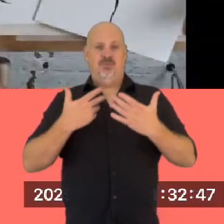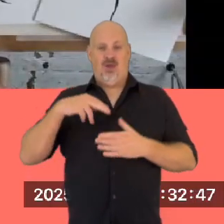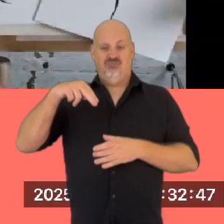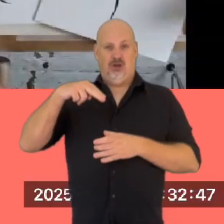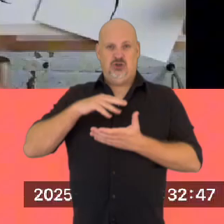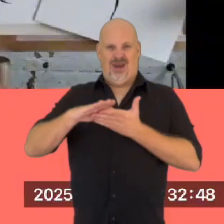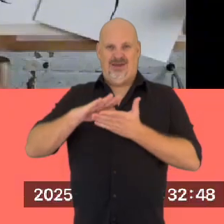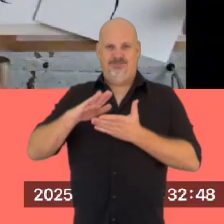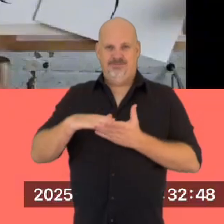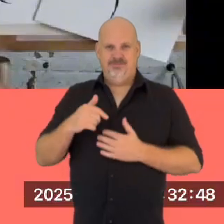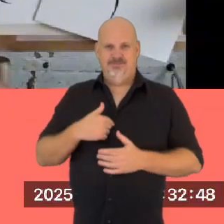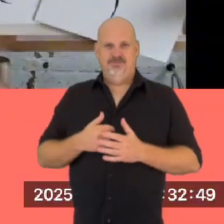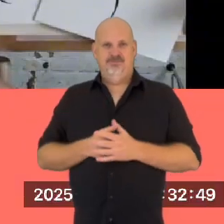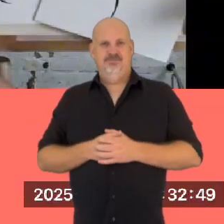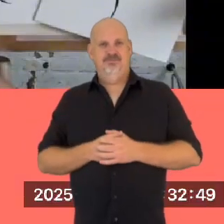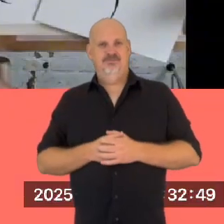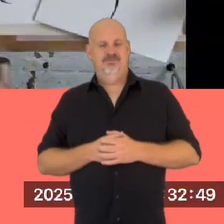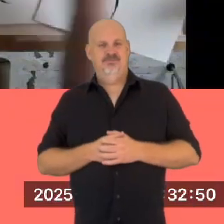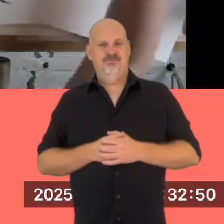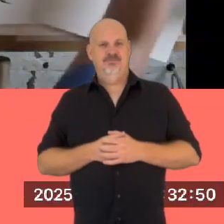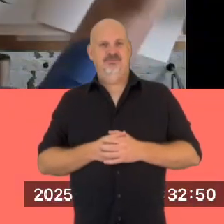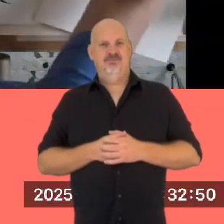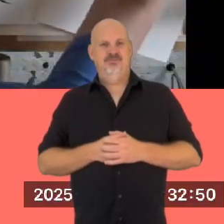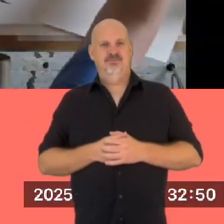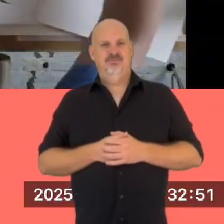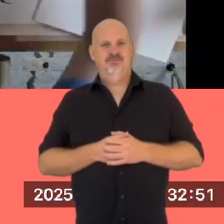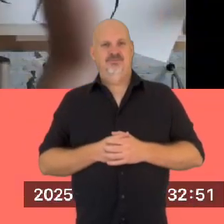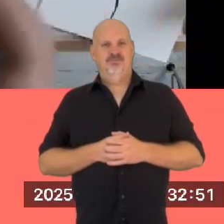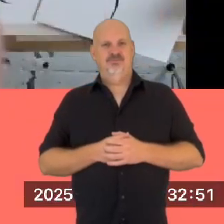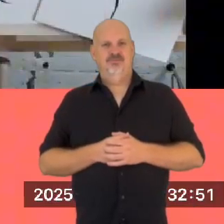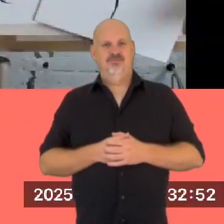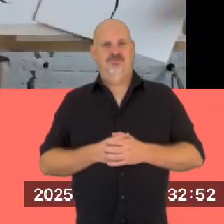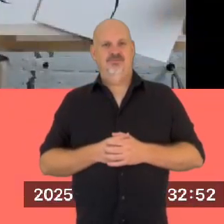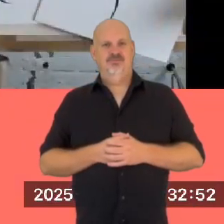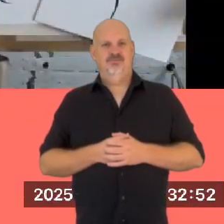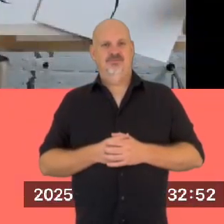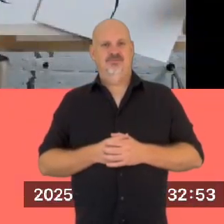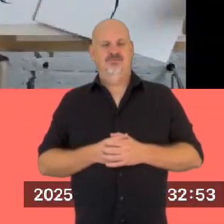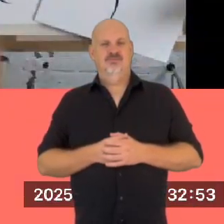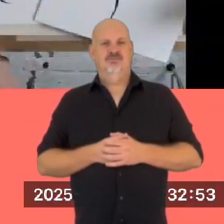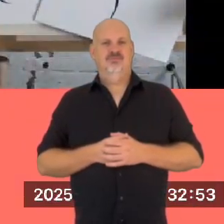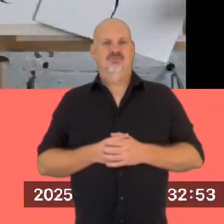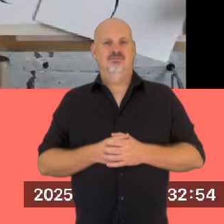So I will now clean my brush here in some.